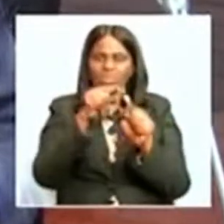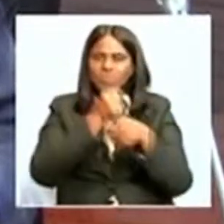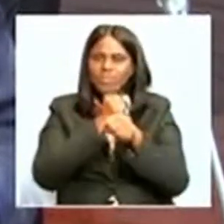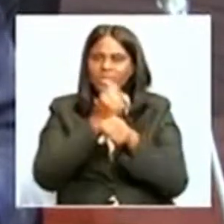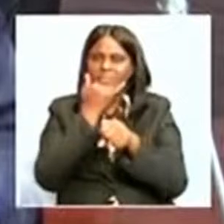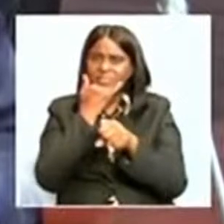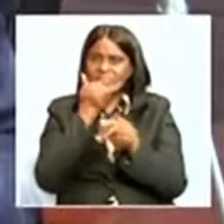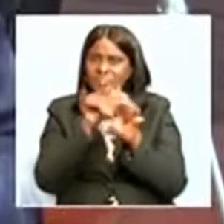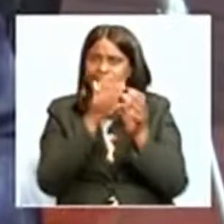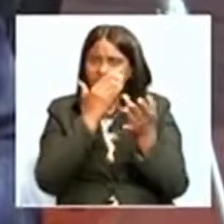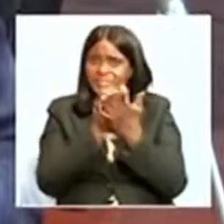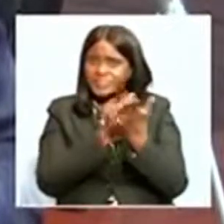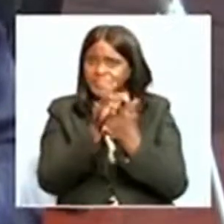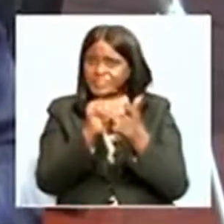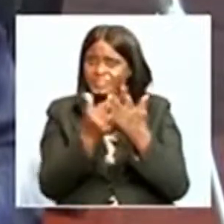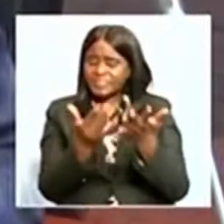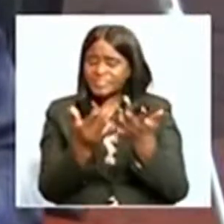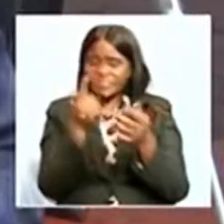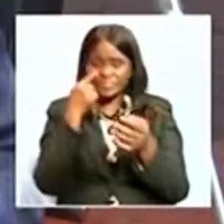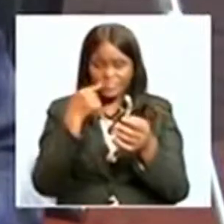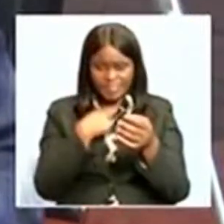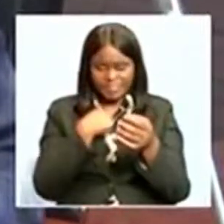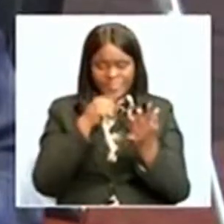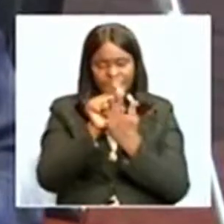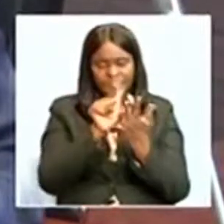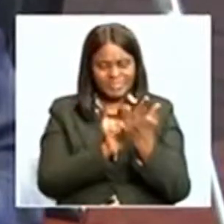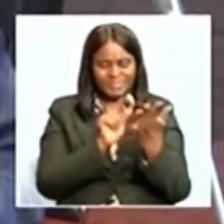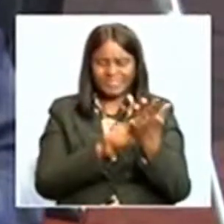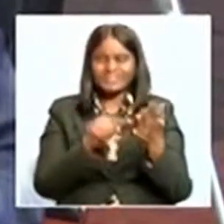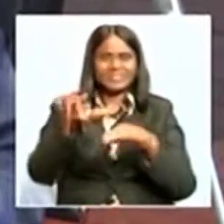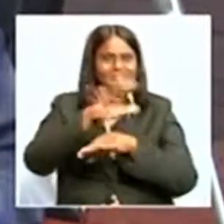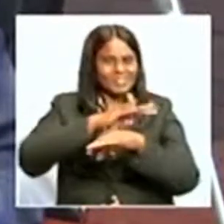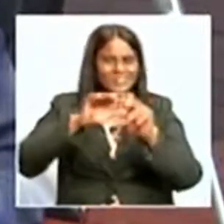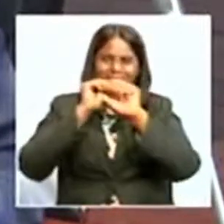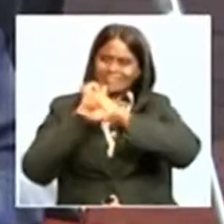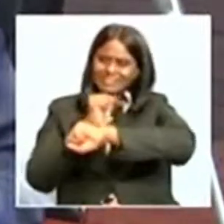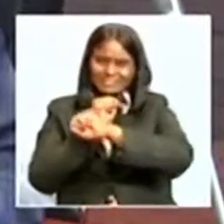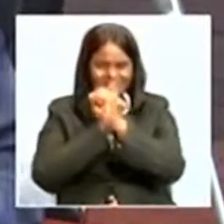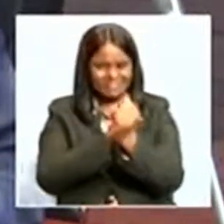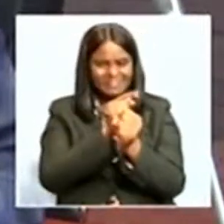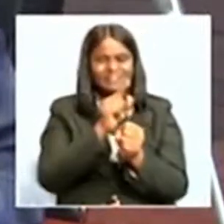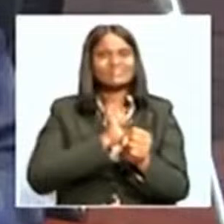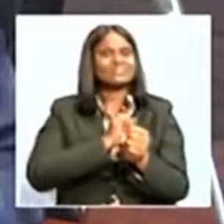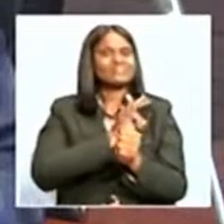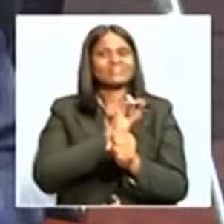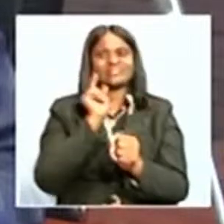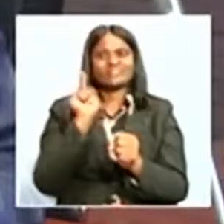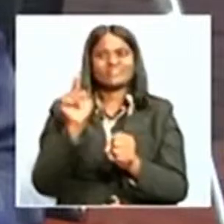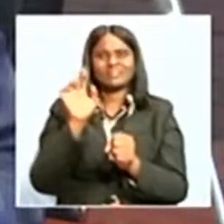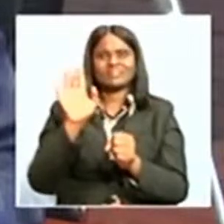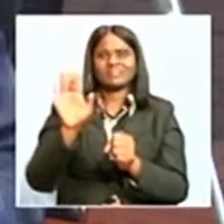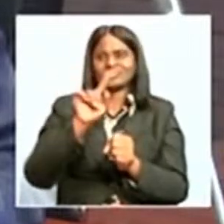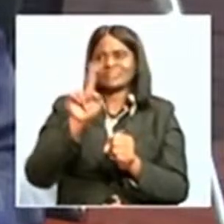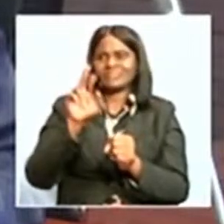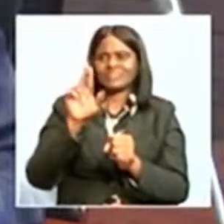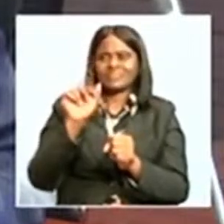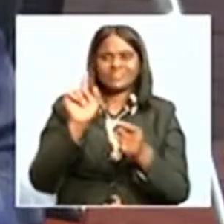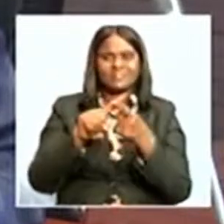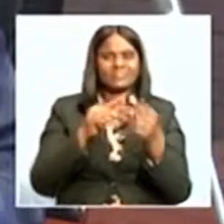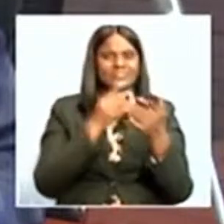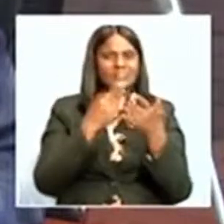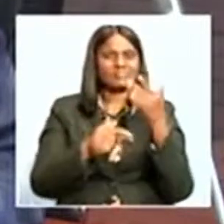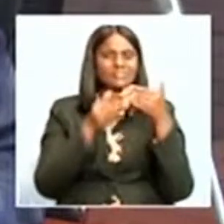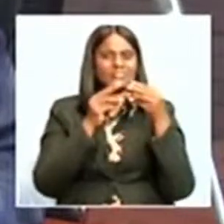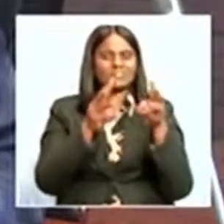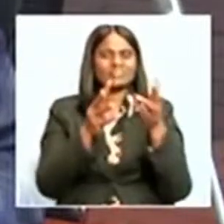good faith? So I think for me the bill is overprotective of the staff of the ZRA, and I don't know to what